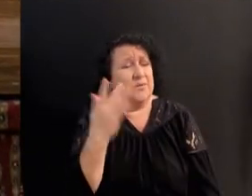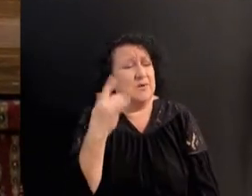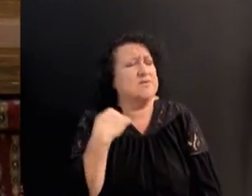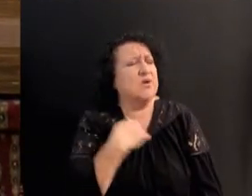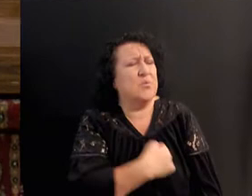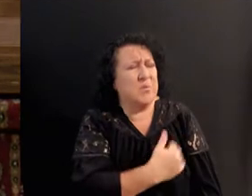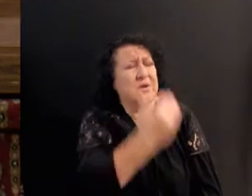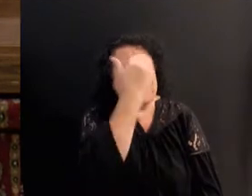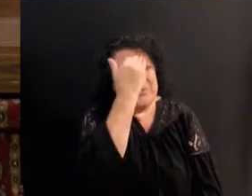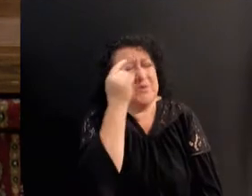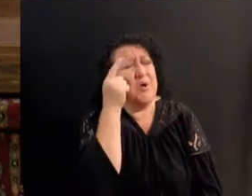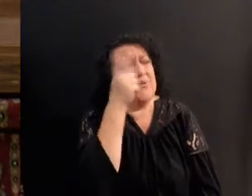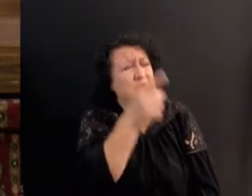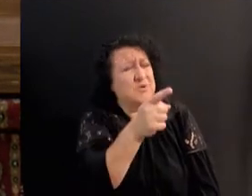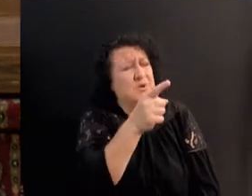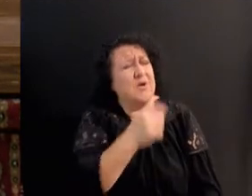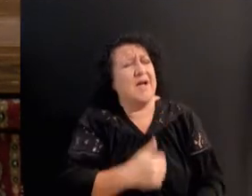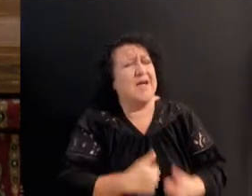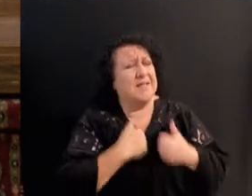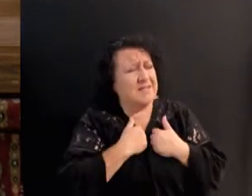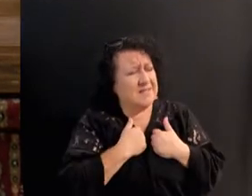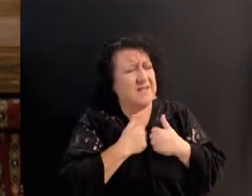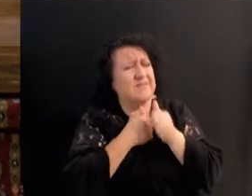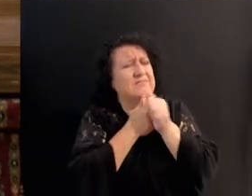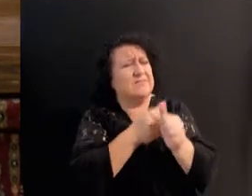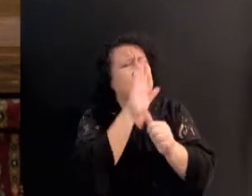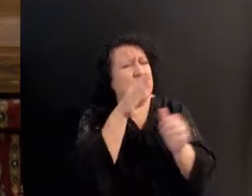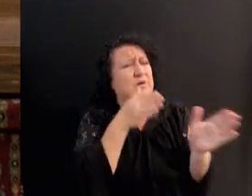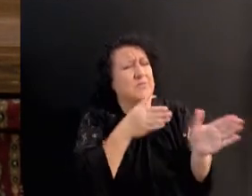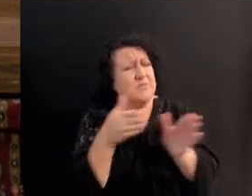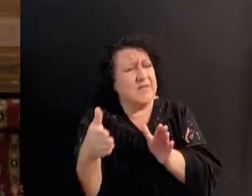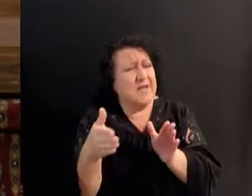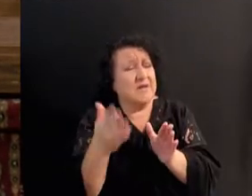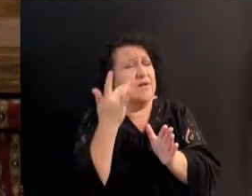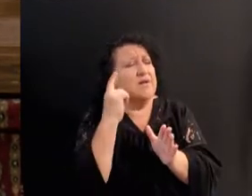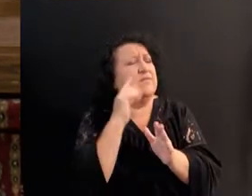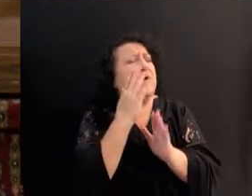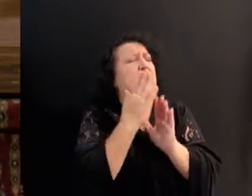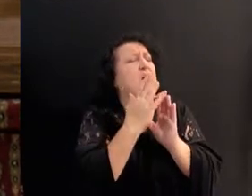might walk in your ways to the glory of your name.